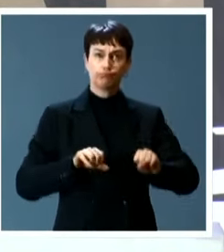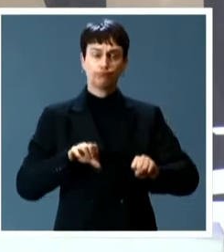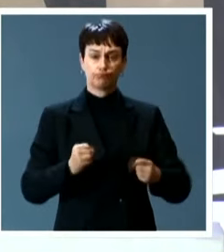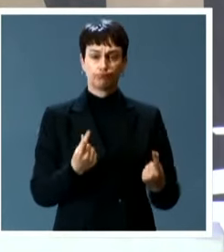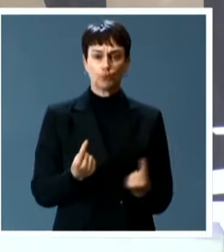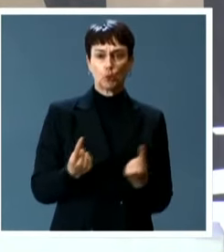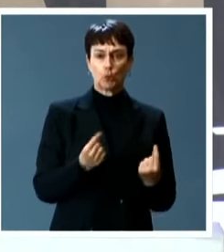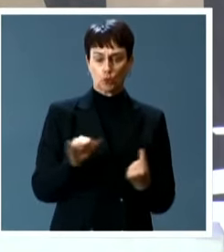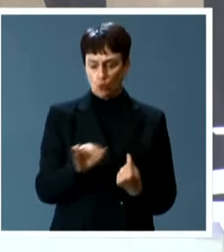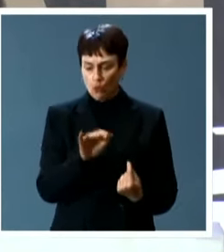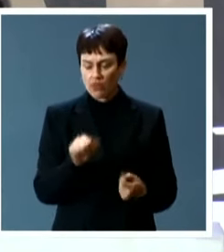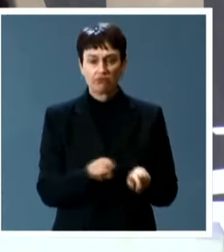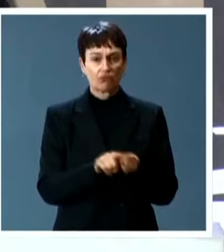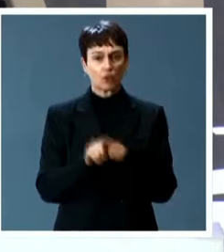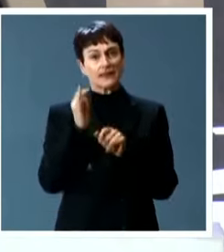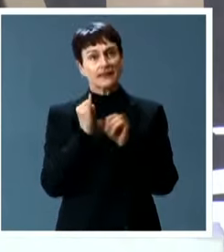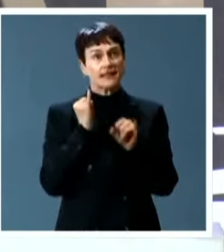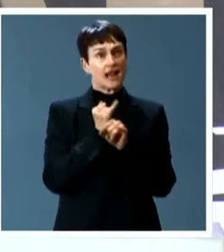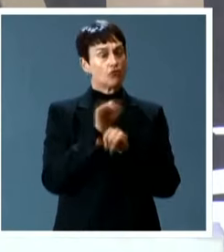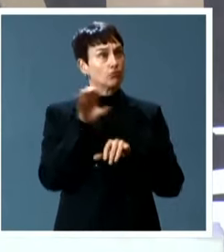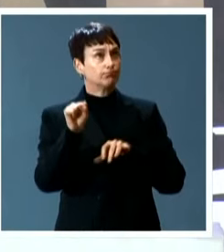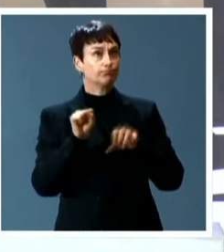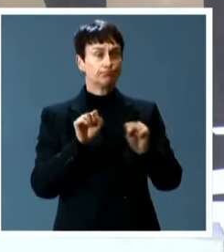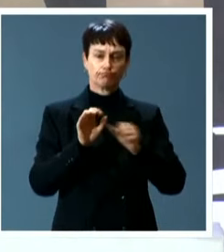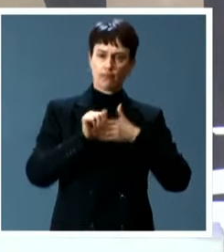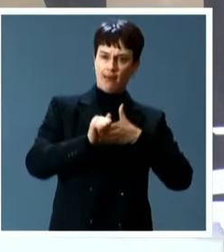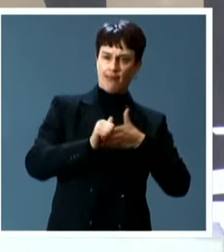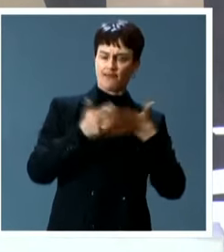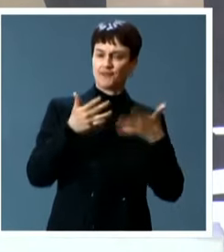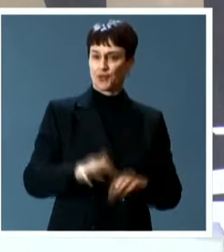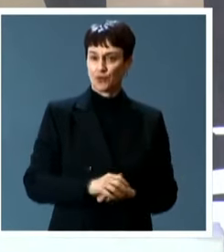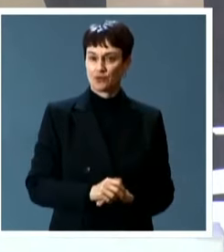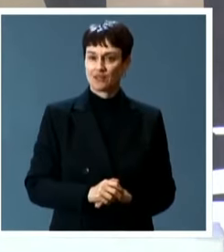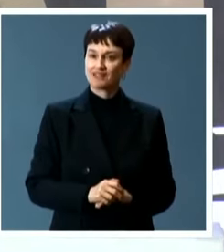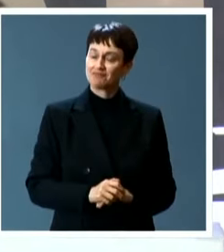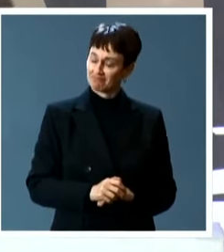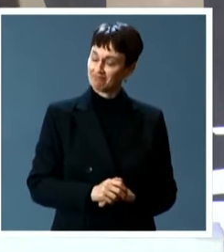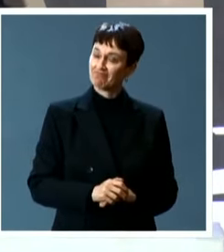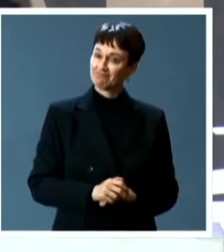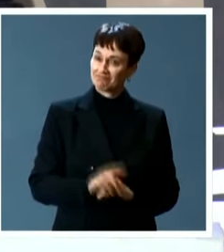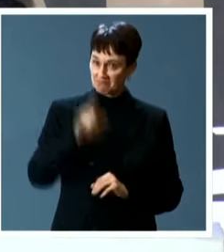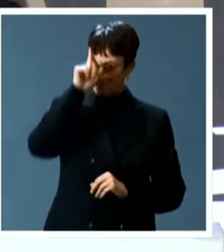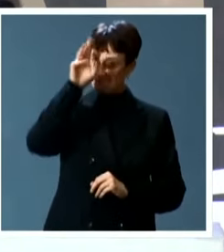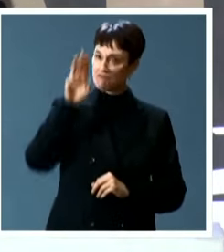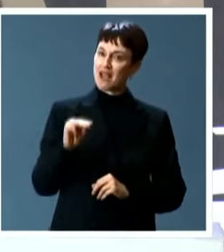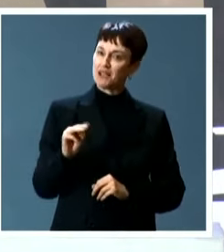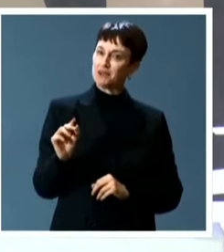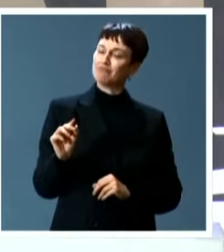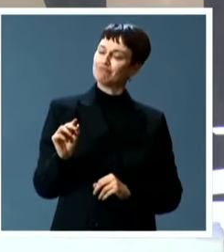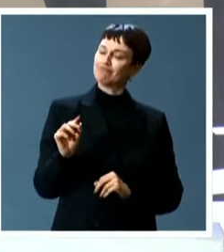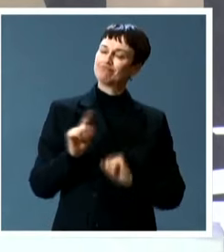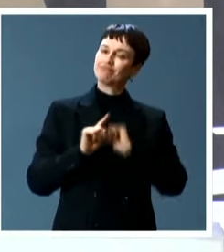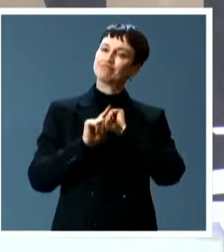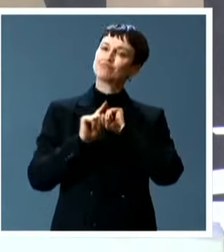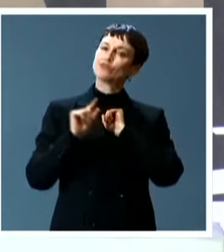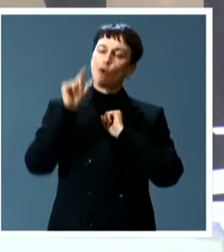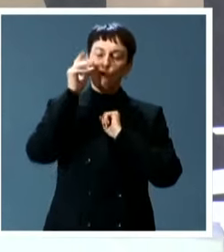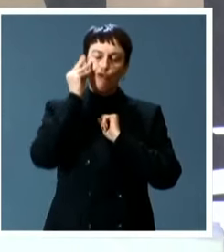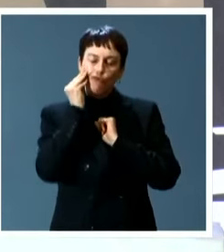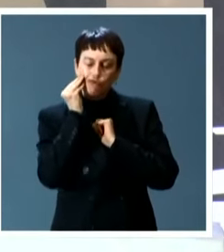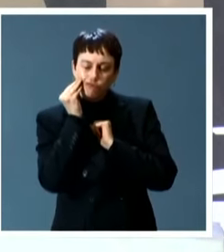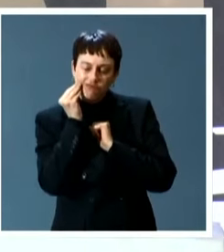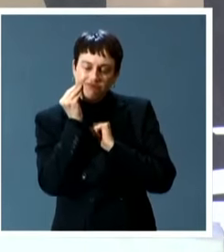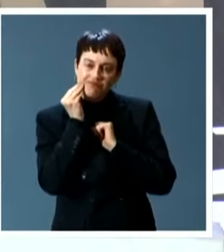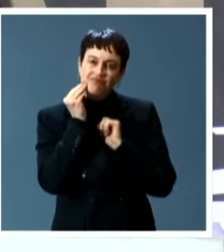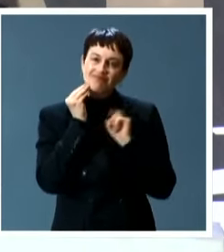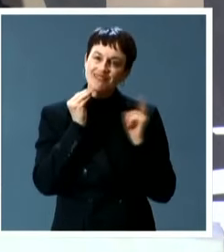and internationally, and walked hand in hand with Madiba in the last phase of his life, of his life's